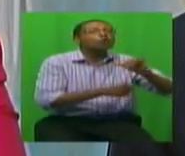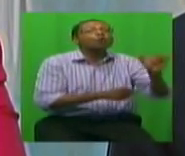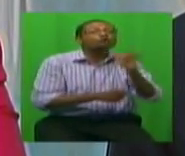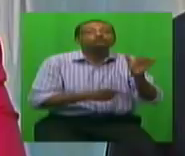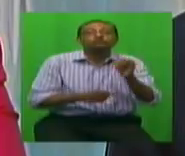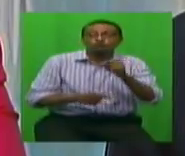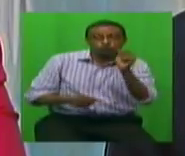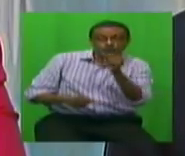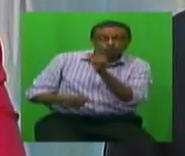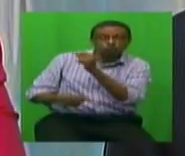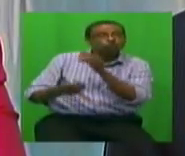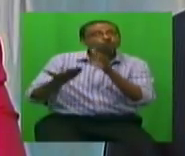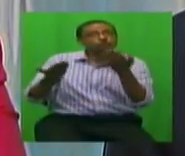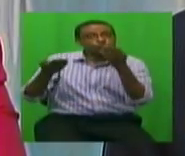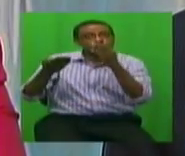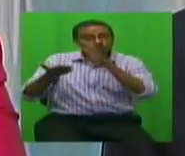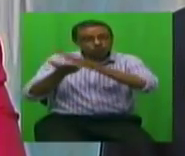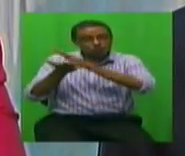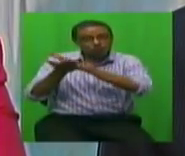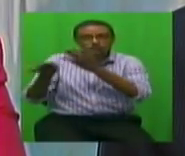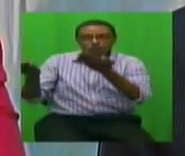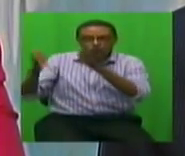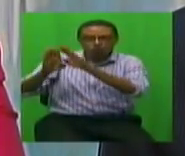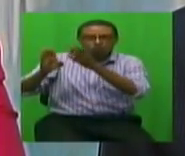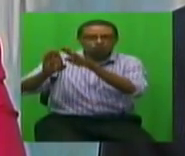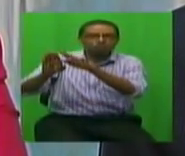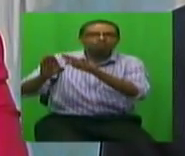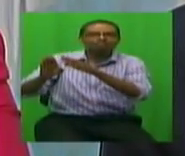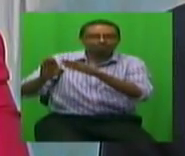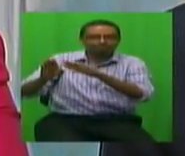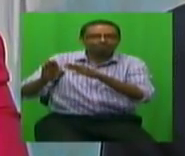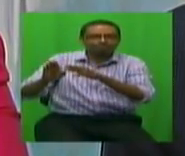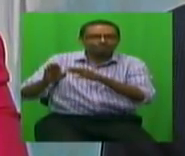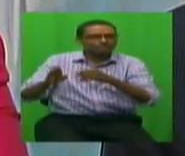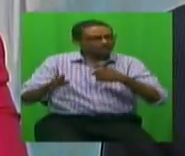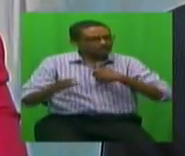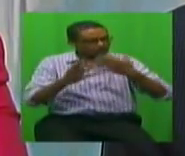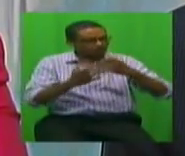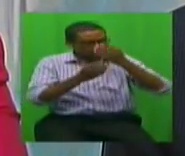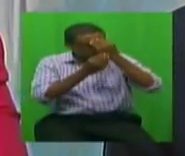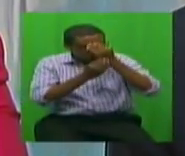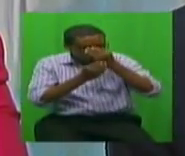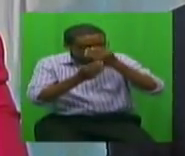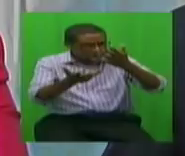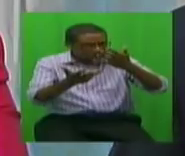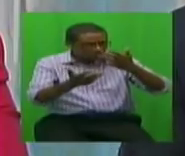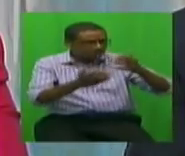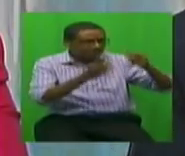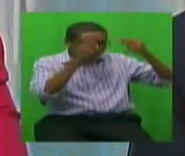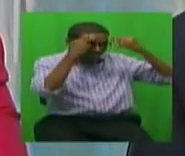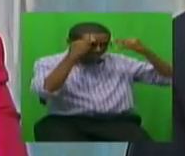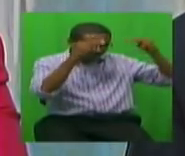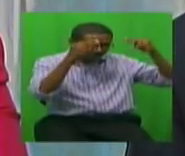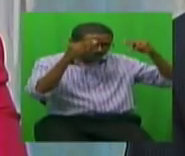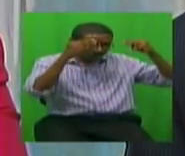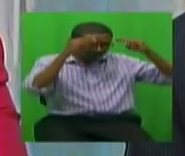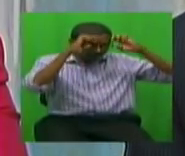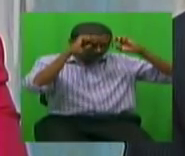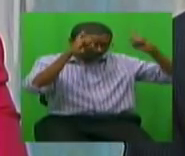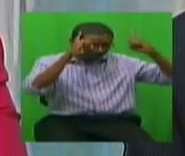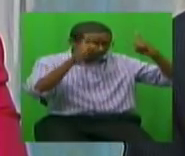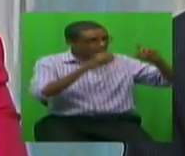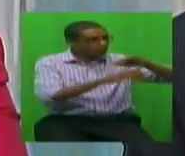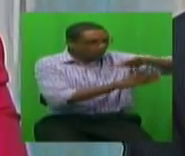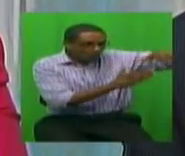shelters. Let me take the opportunity to state that at the level of the Ministry of Education, we are all working